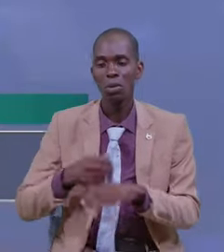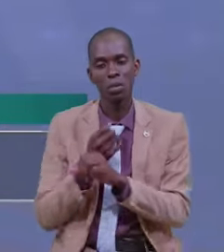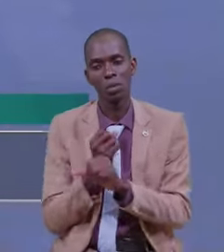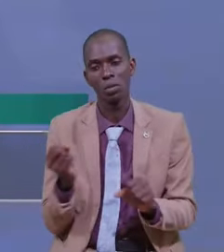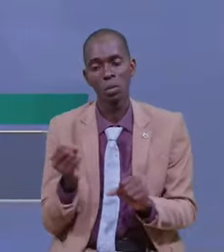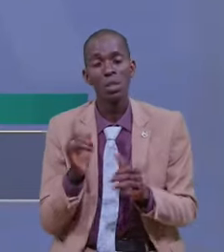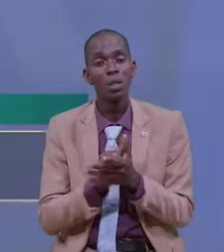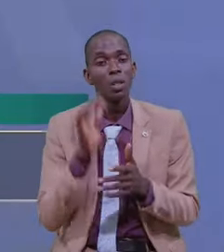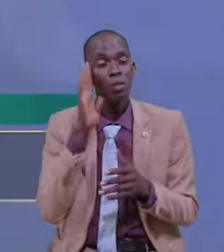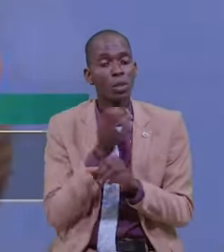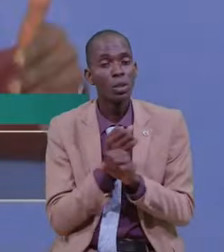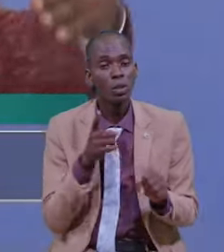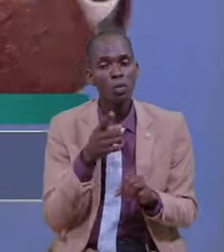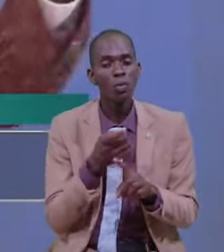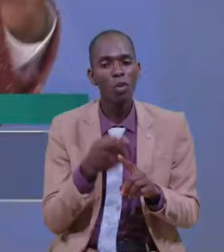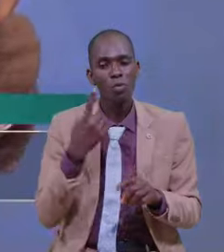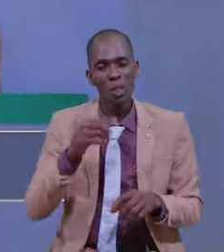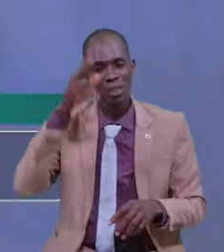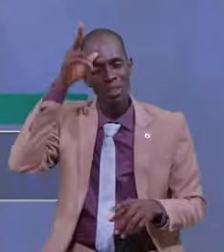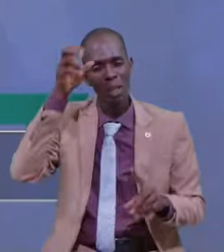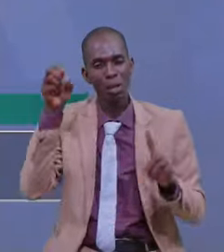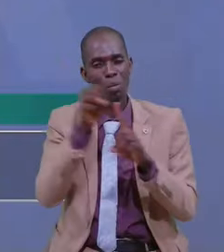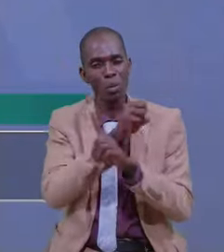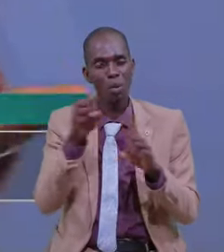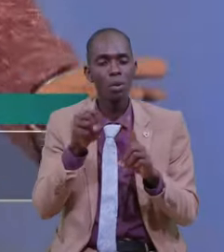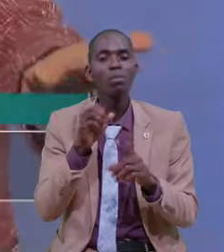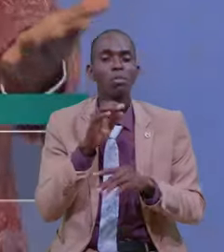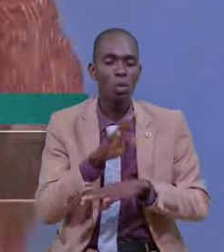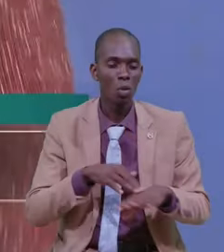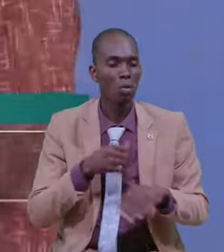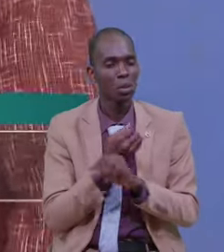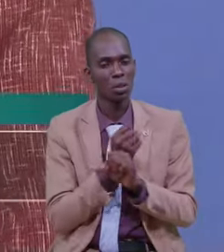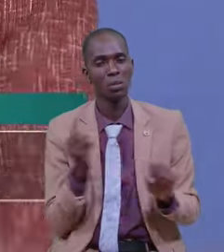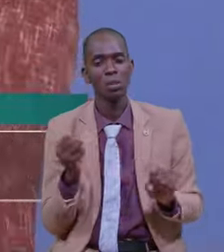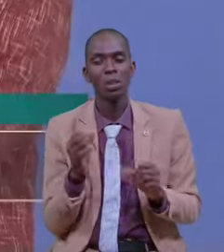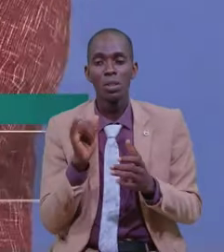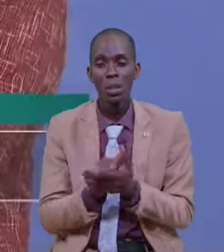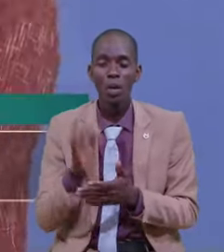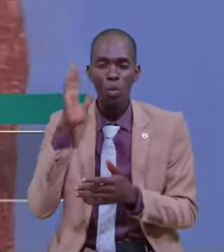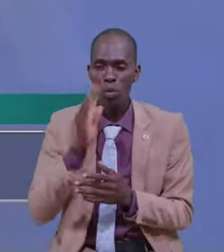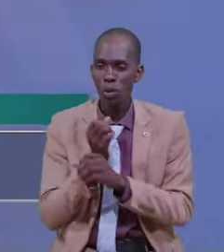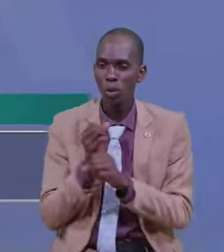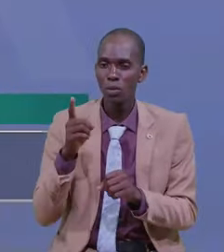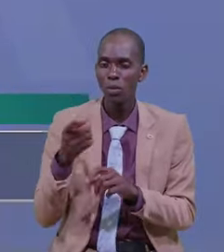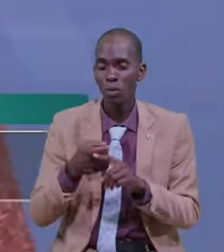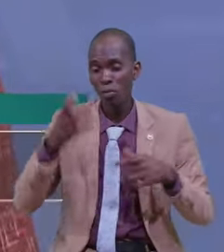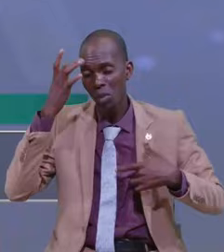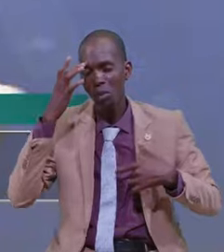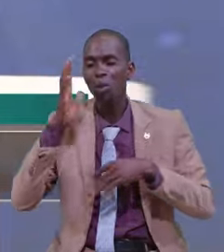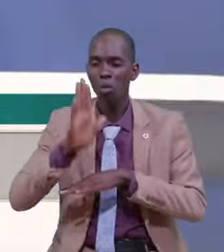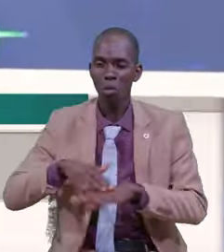you from satanic attack, salvation. That will shield you from sickness, salvation. That